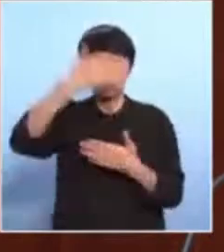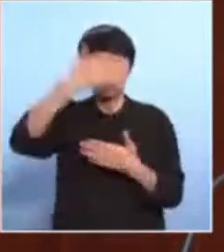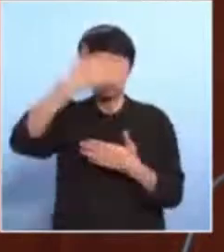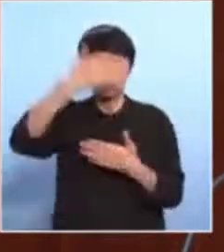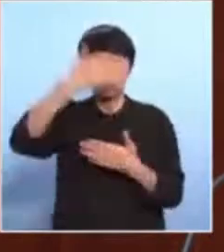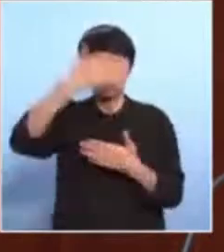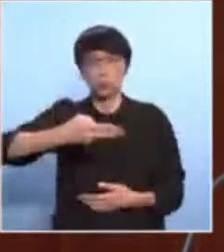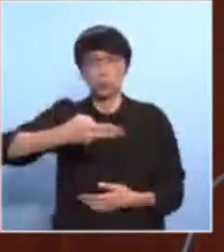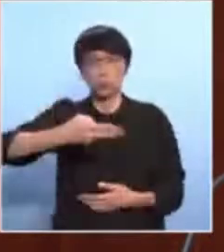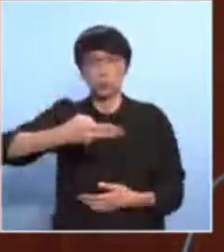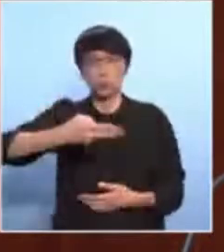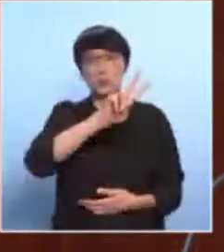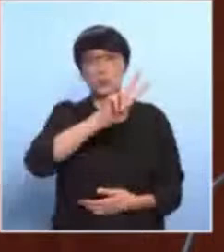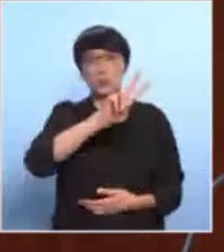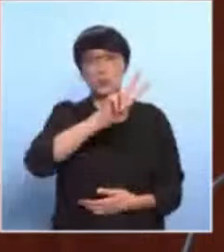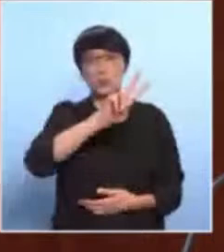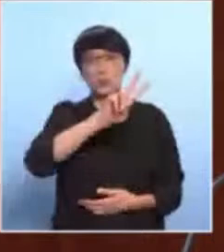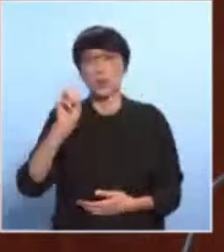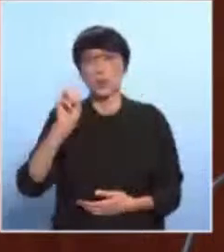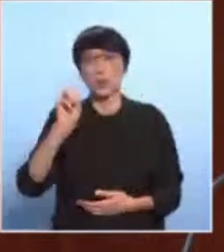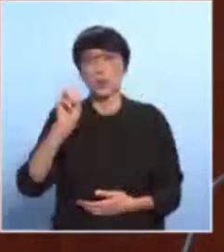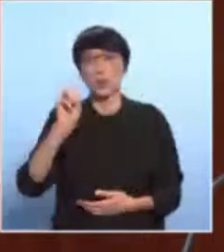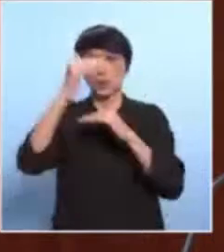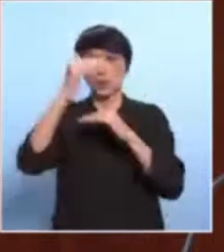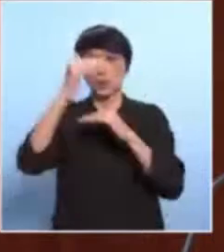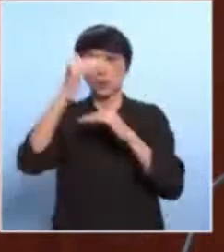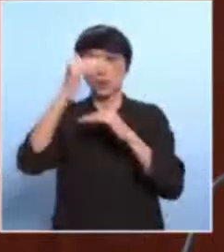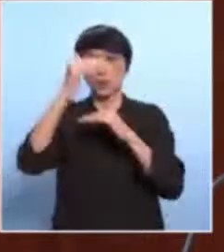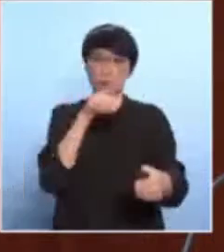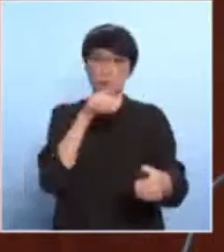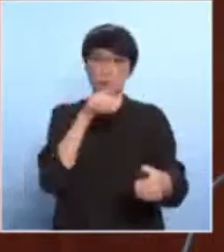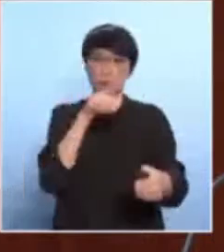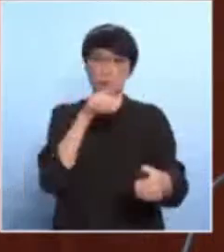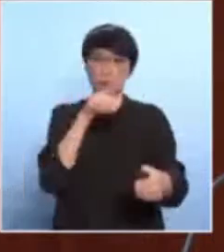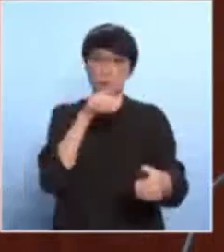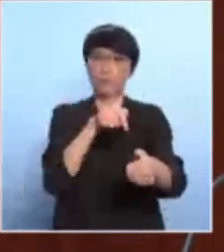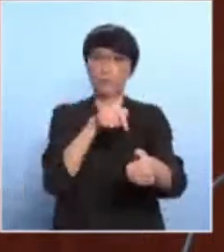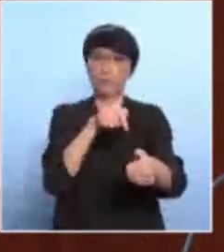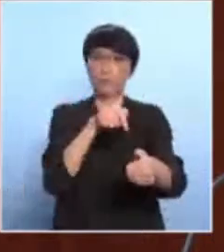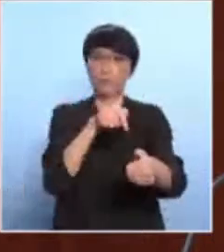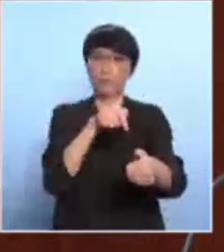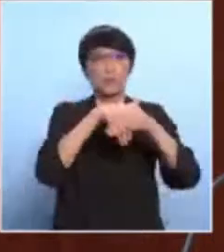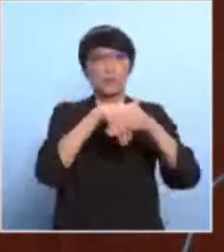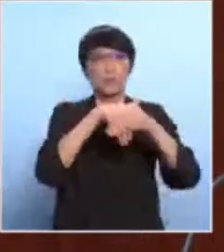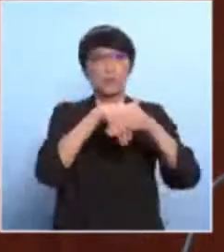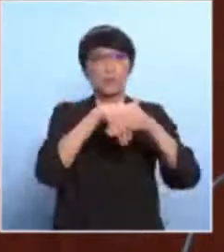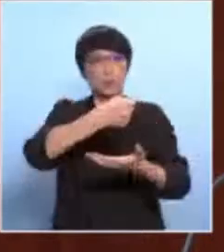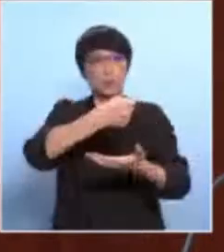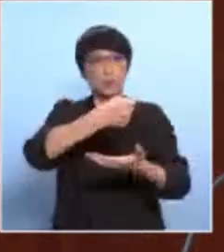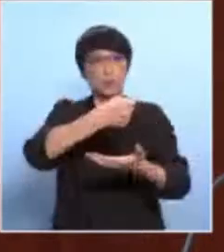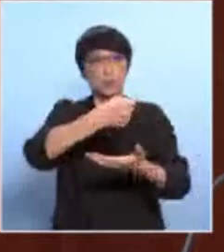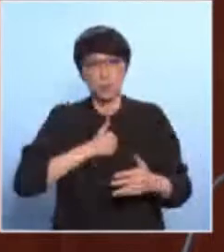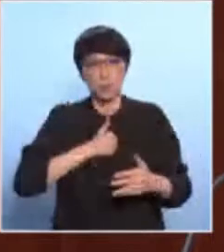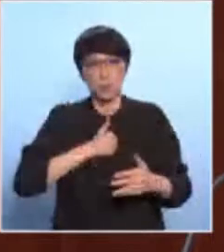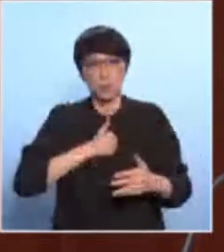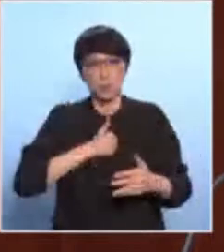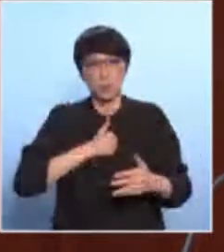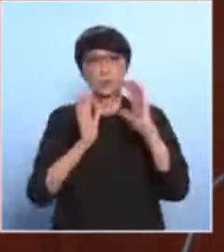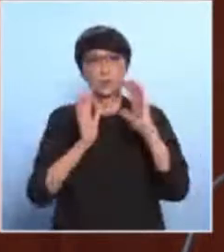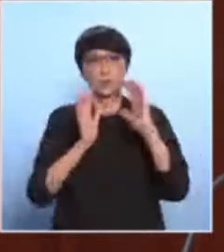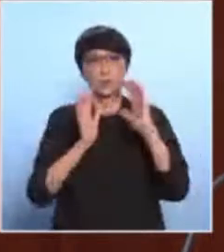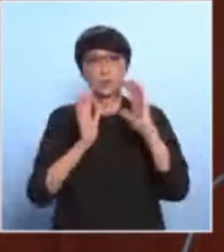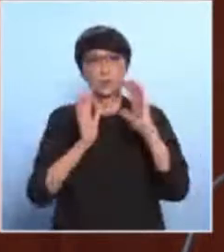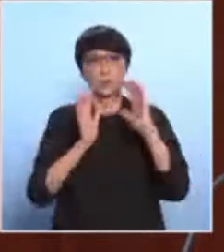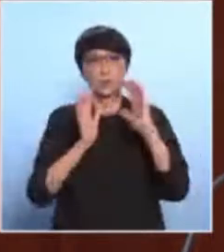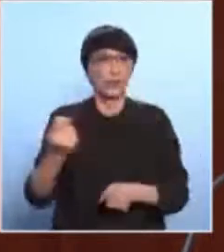and carry out emergency repair works through outsourcing. Third, review the workflow of various stages of Operation